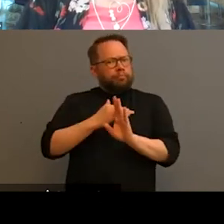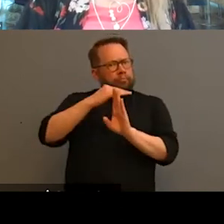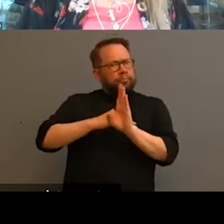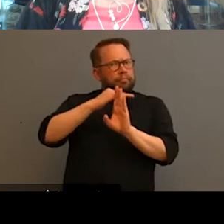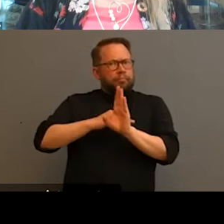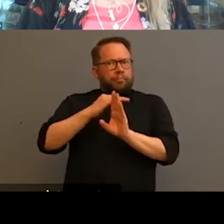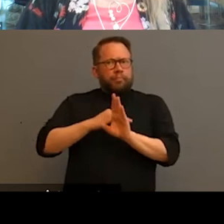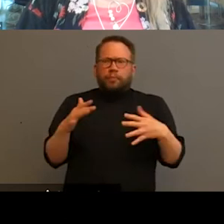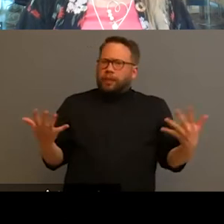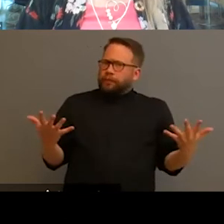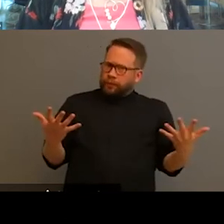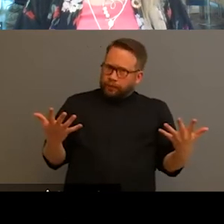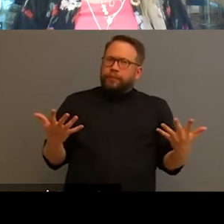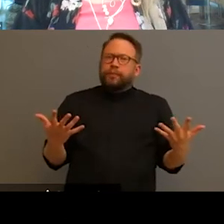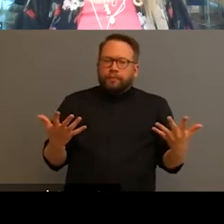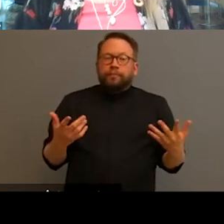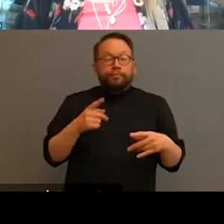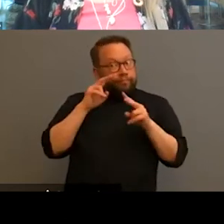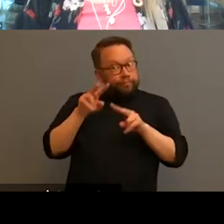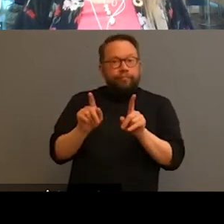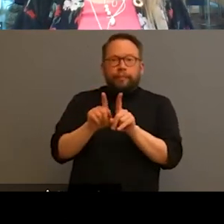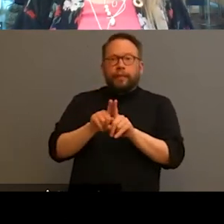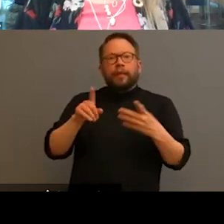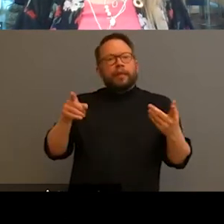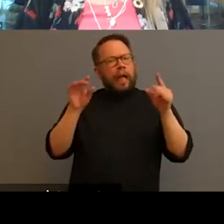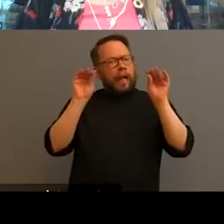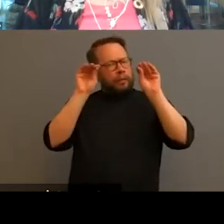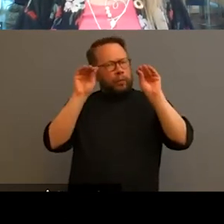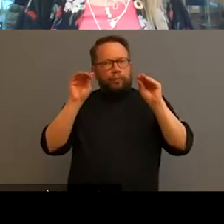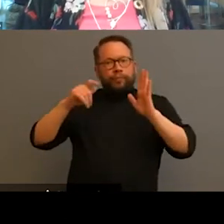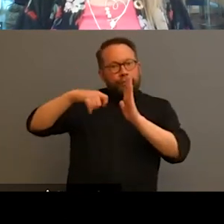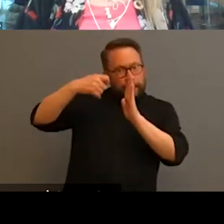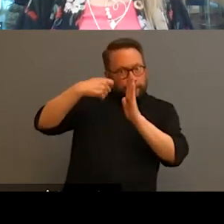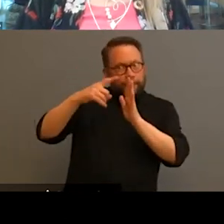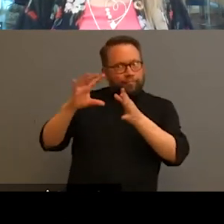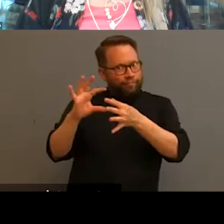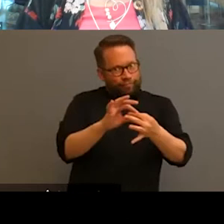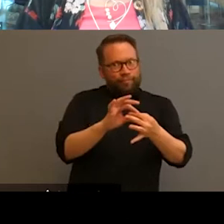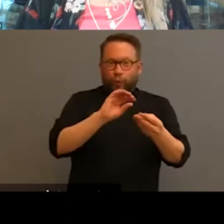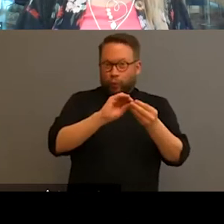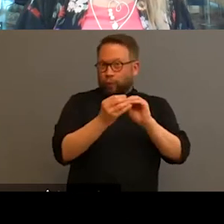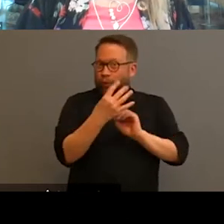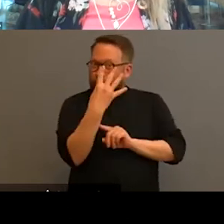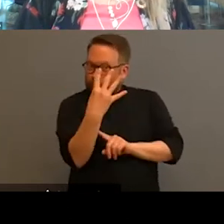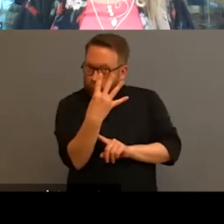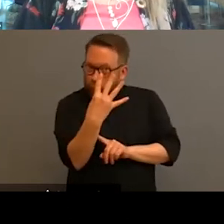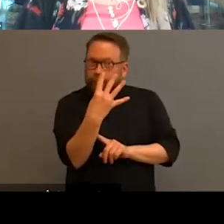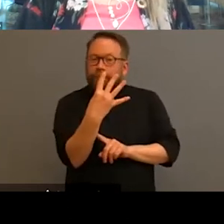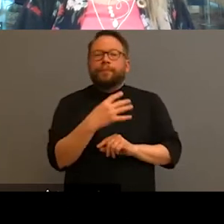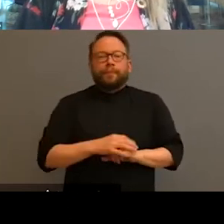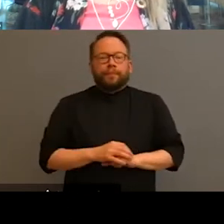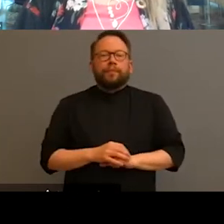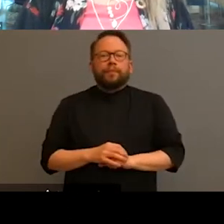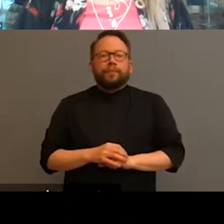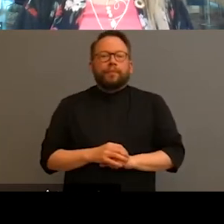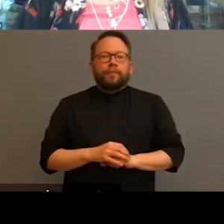to SDGs 4. And they are, of course, also in accessible format, these films. You will